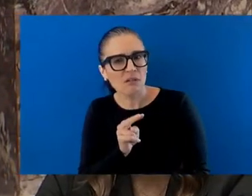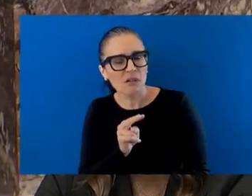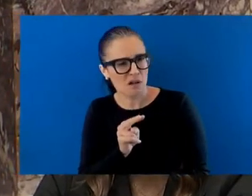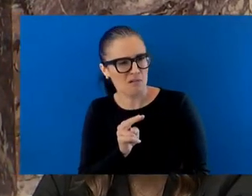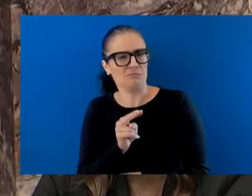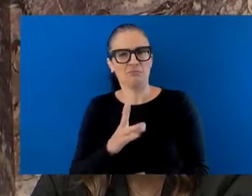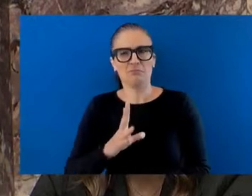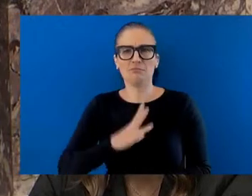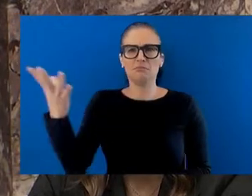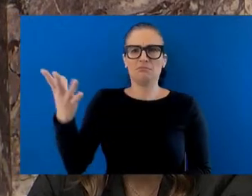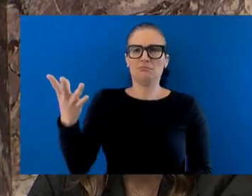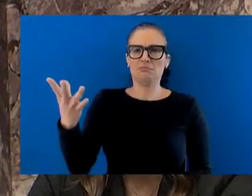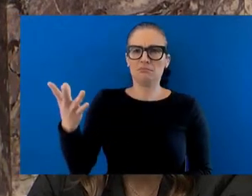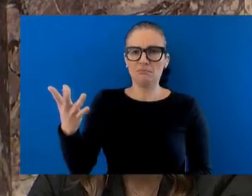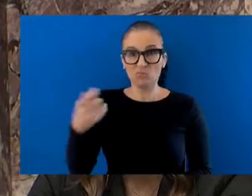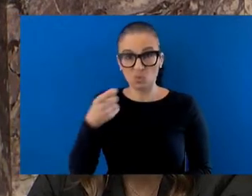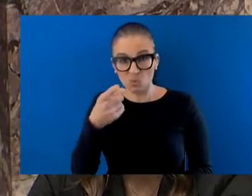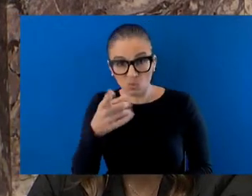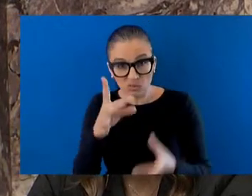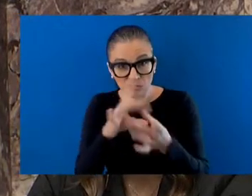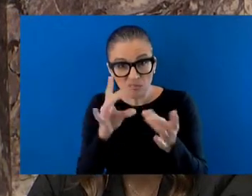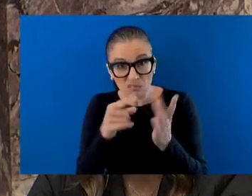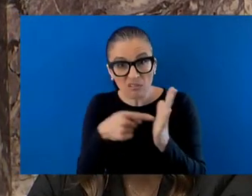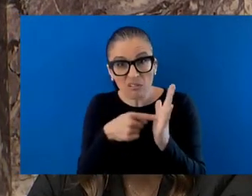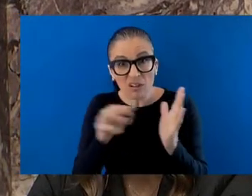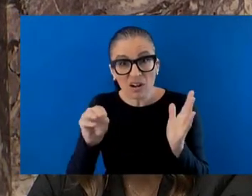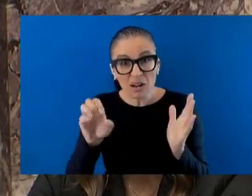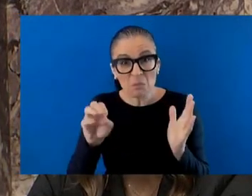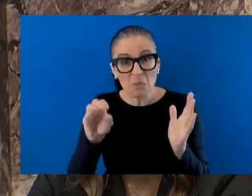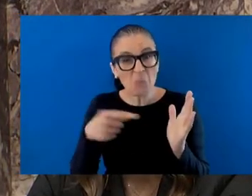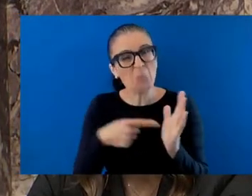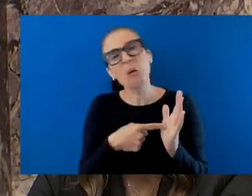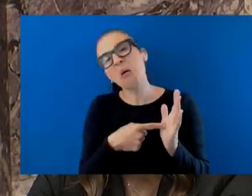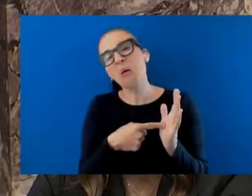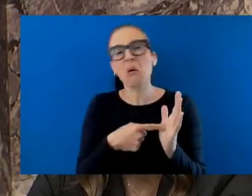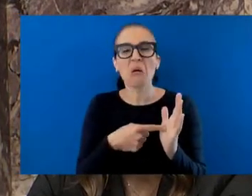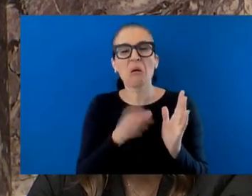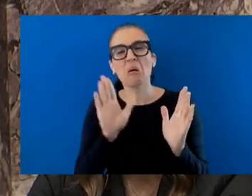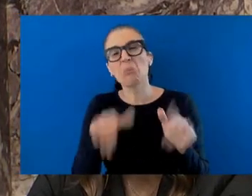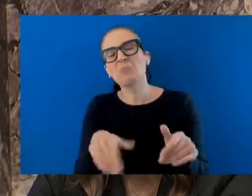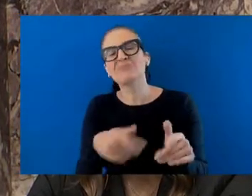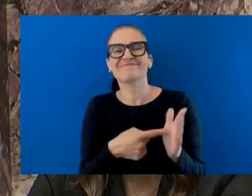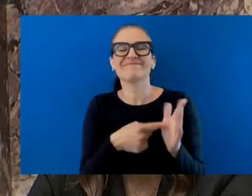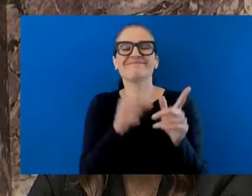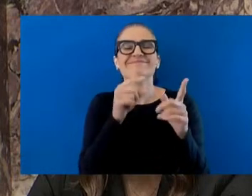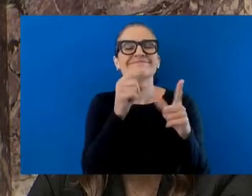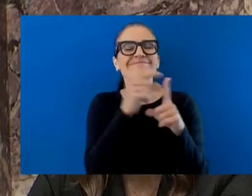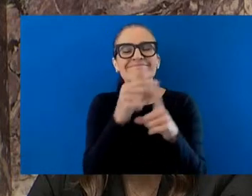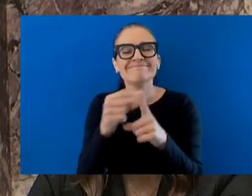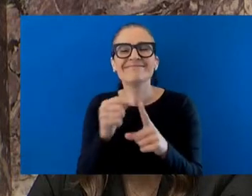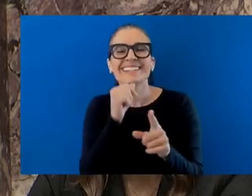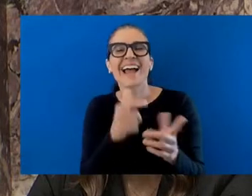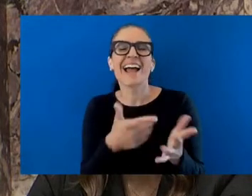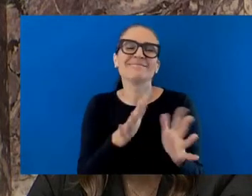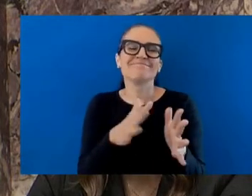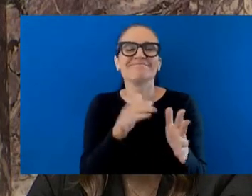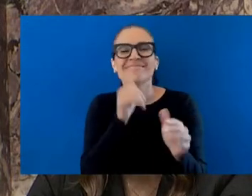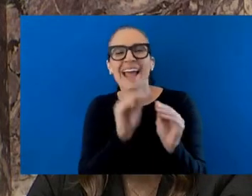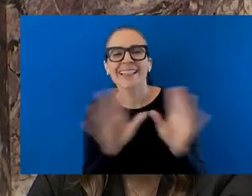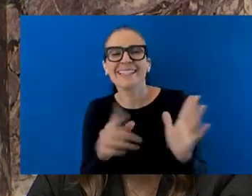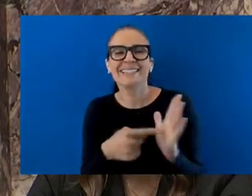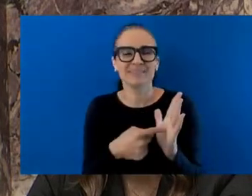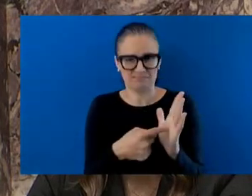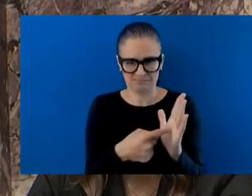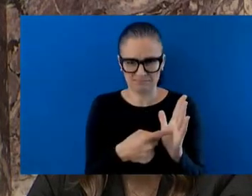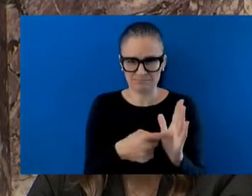worded, and to dismiss the reality that nurses face every single day, is nothing but shameful.